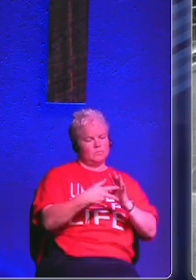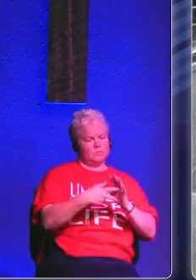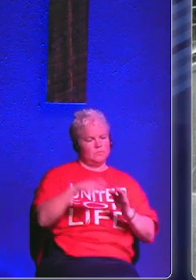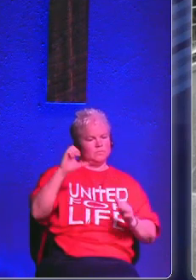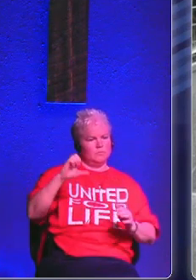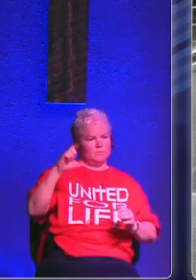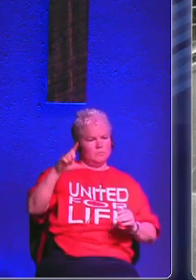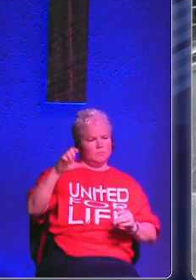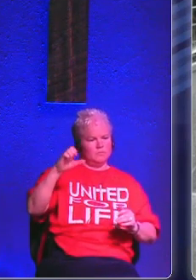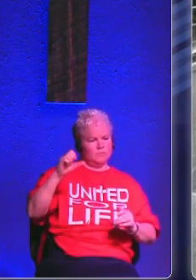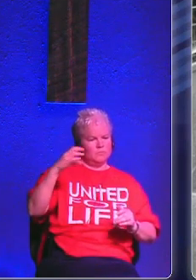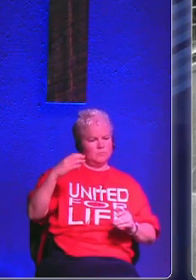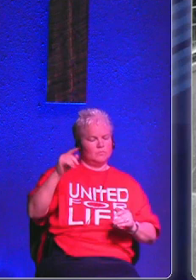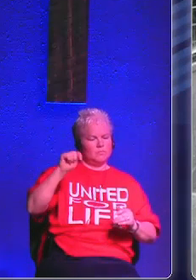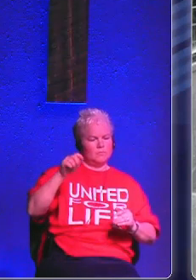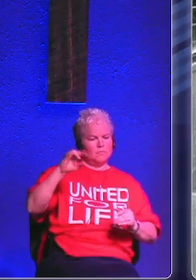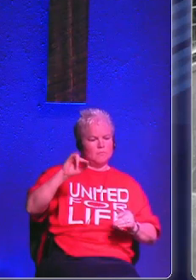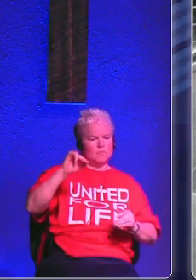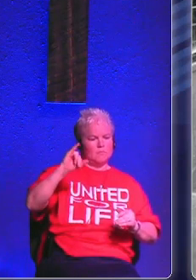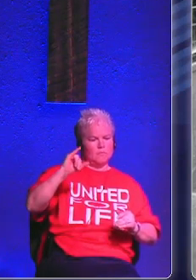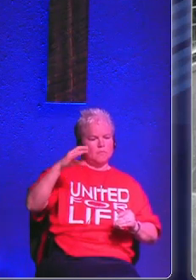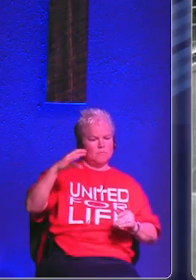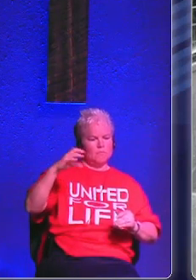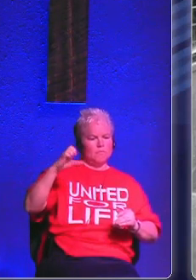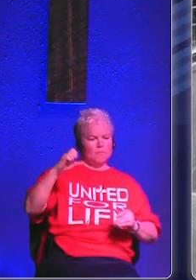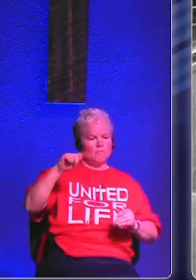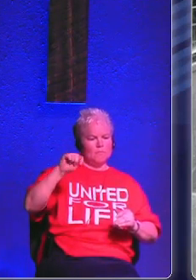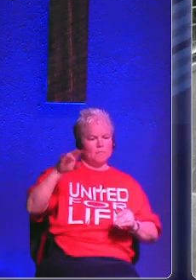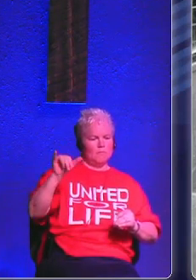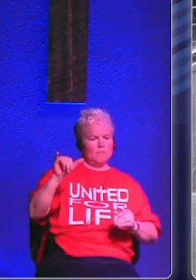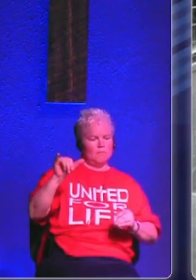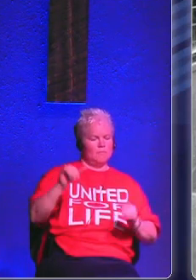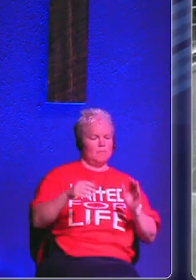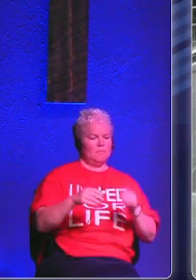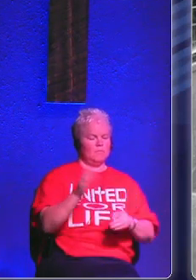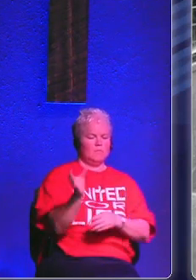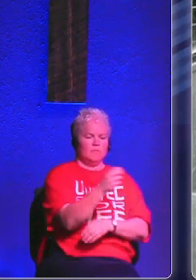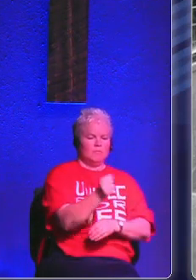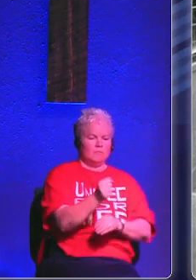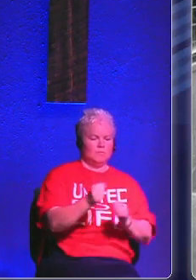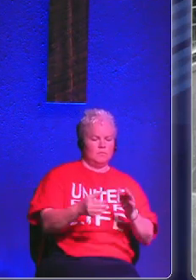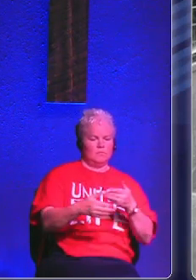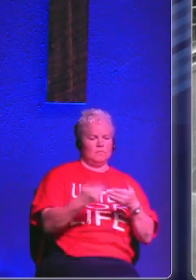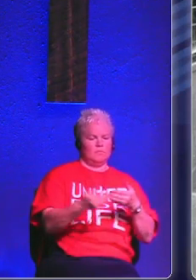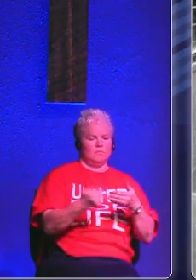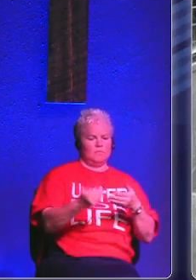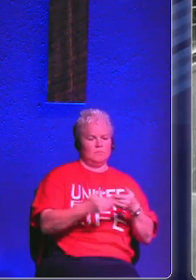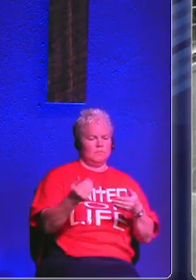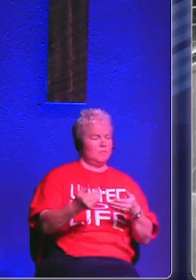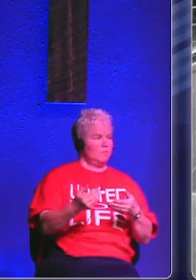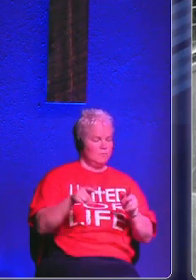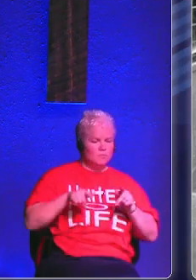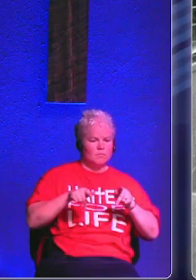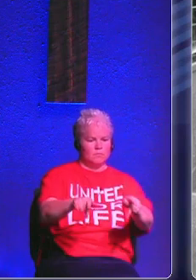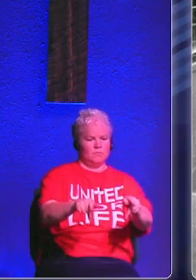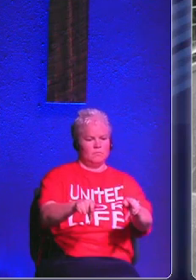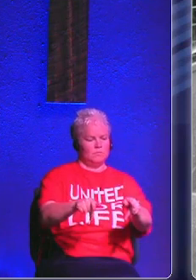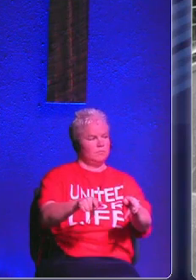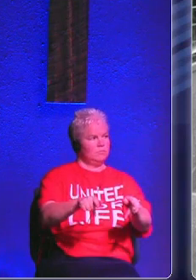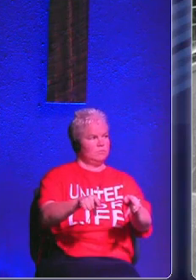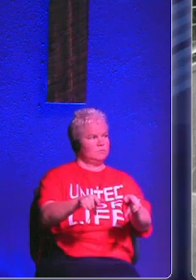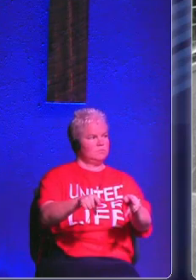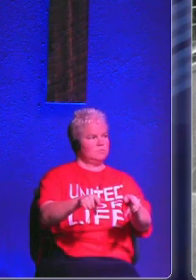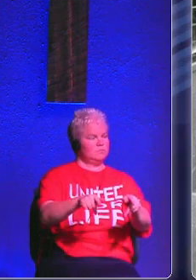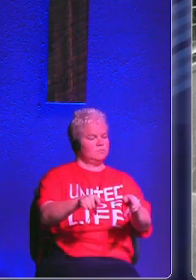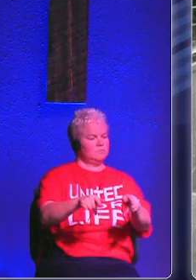is that electricity or any other moving thing will always take the easiest route. The easiest being the one that